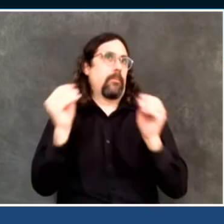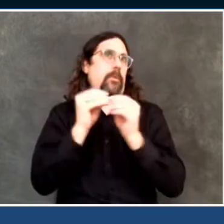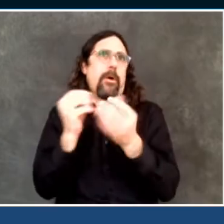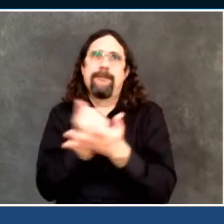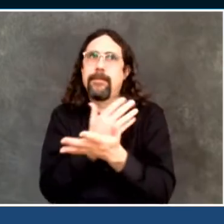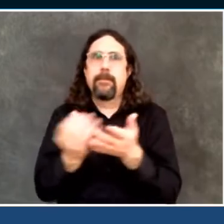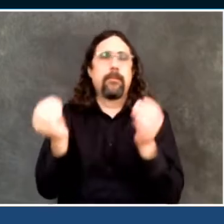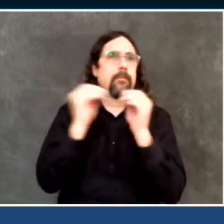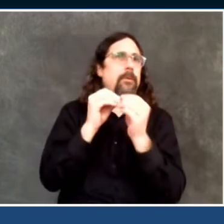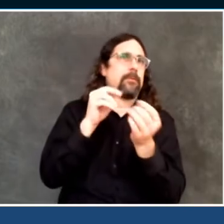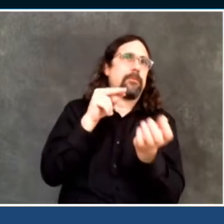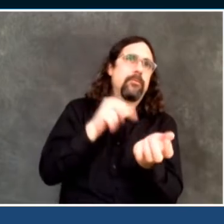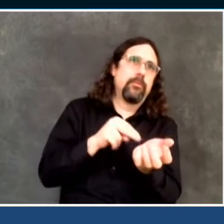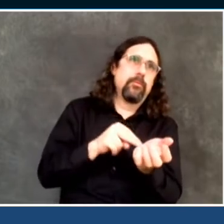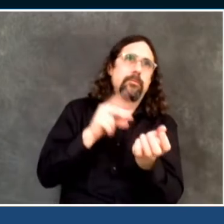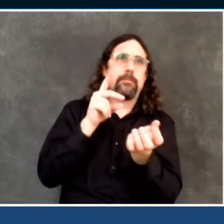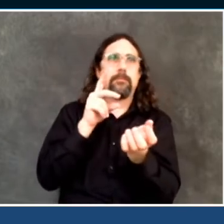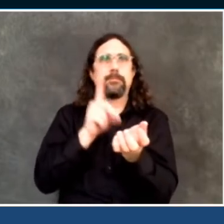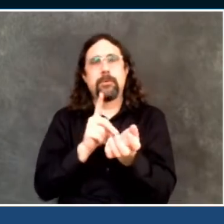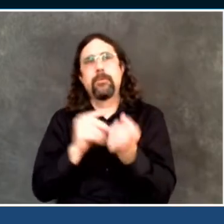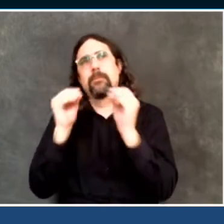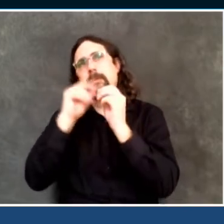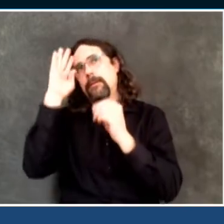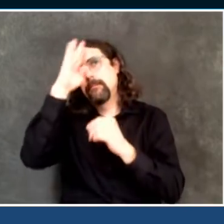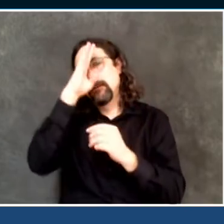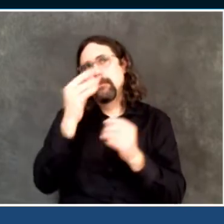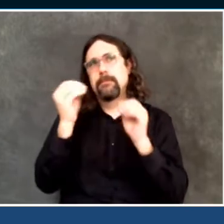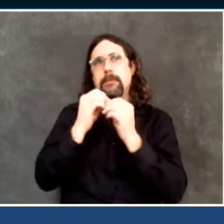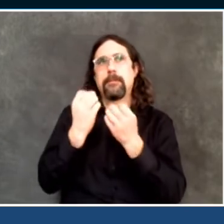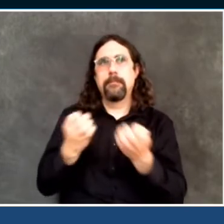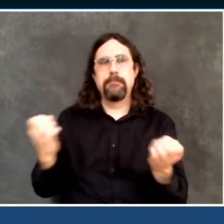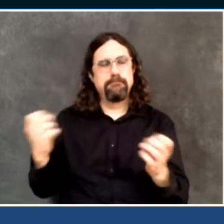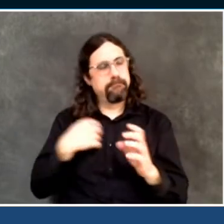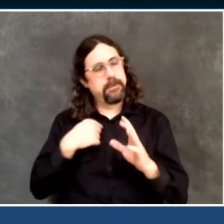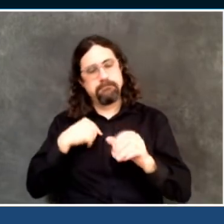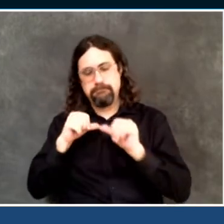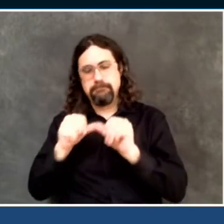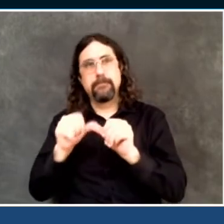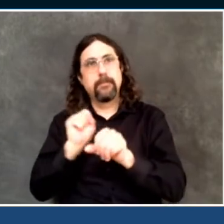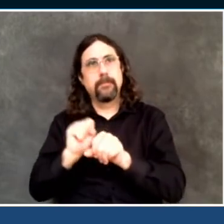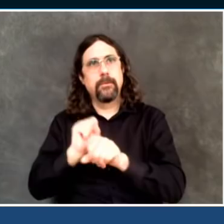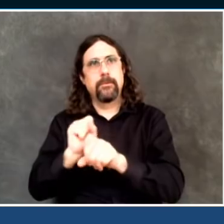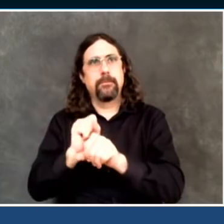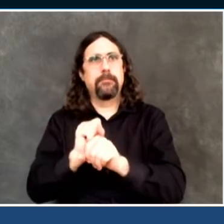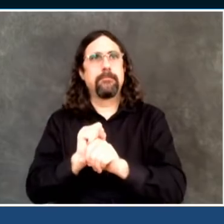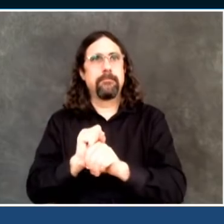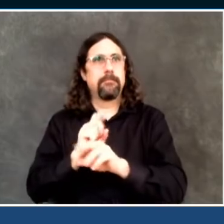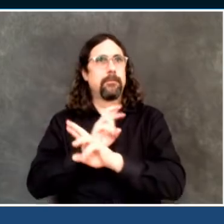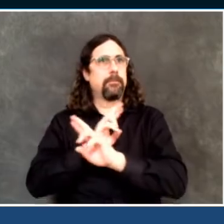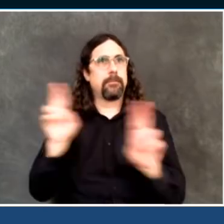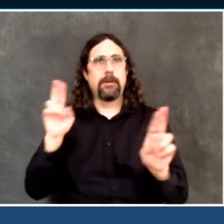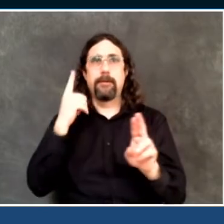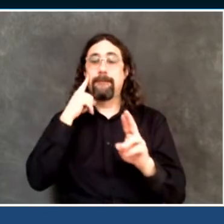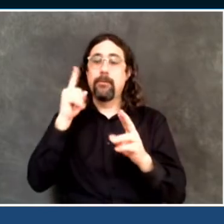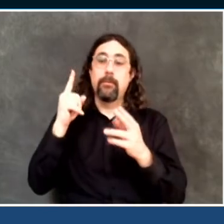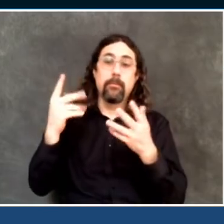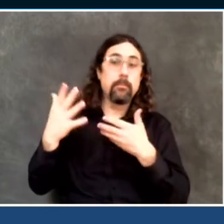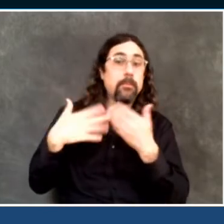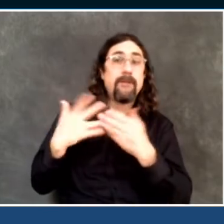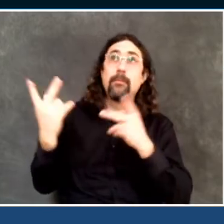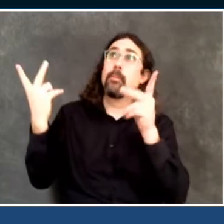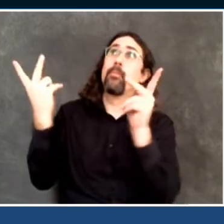always from the worst case scenario to make sure that whatever happens with this disease, New York City is ready.